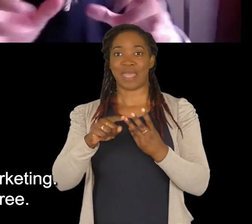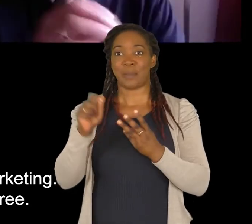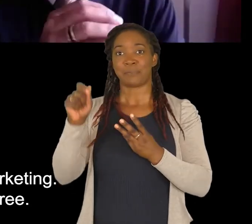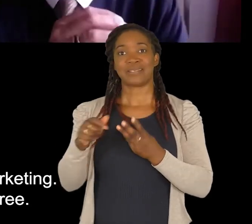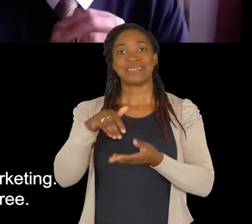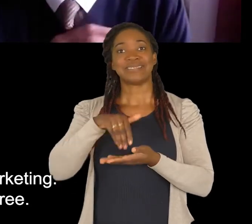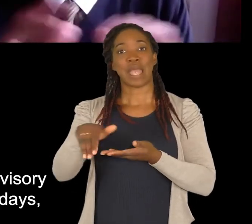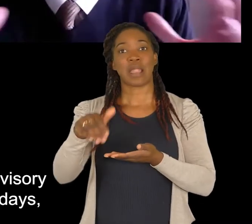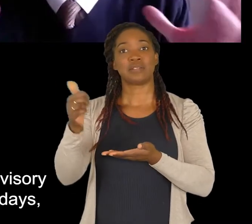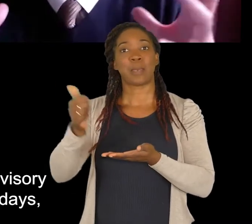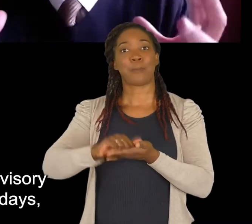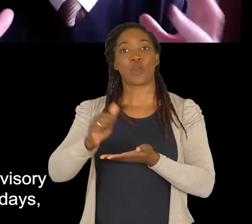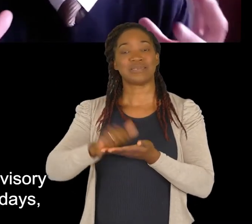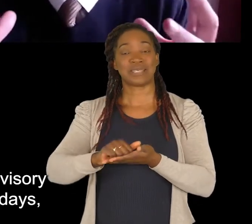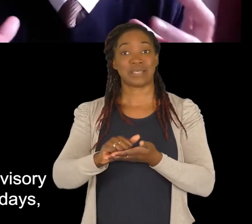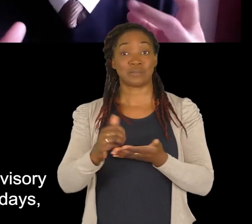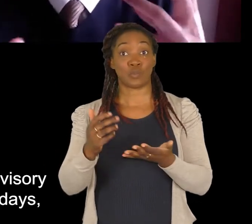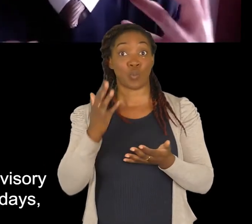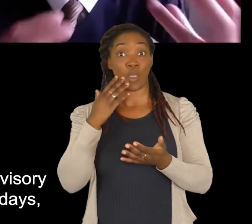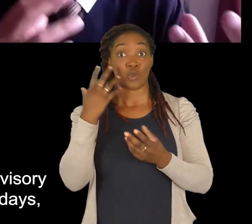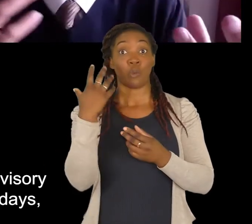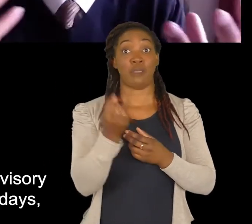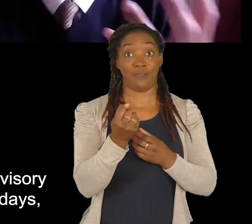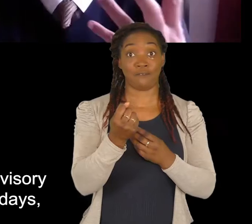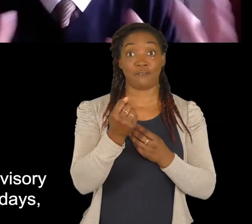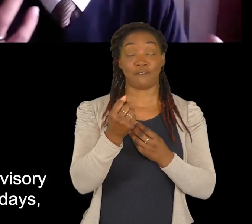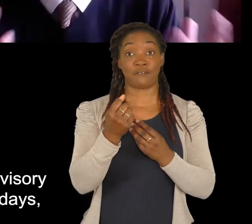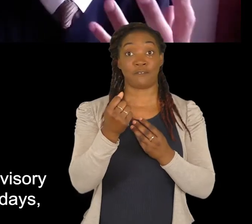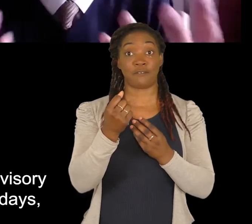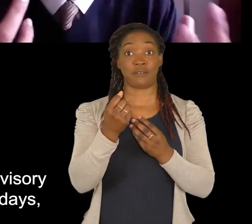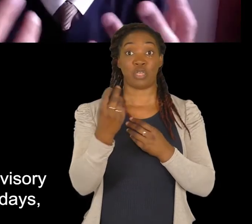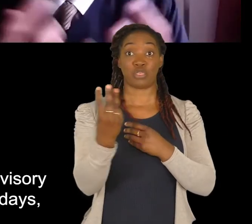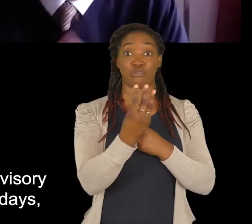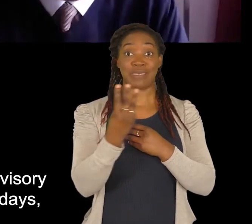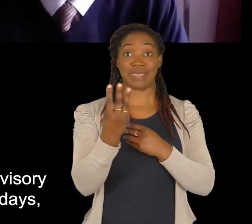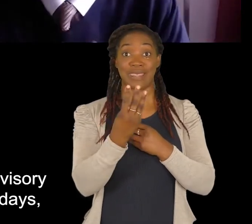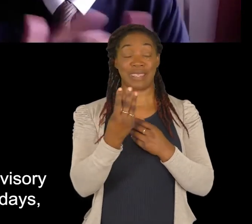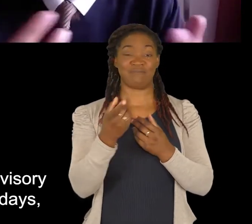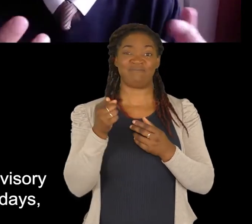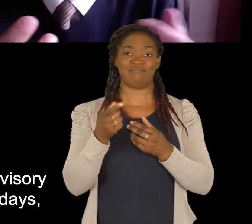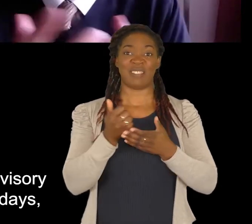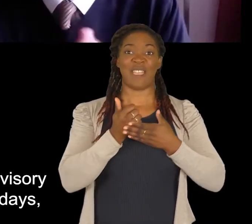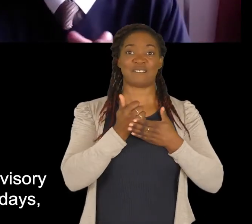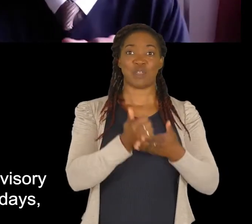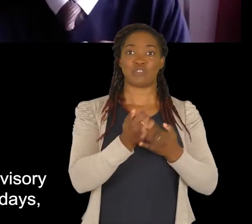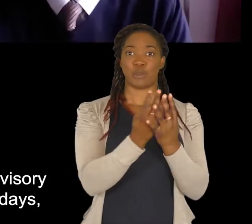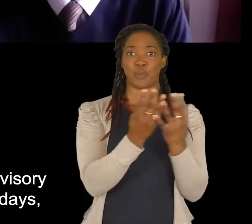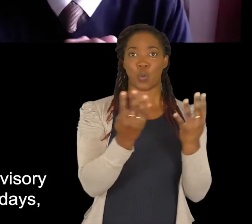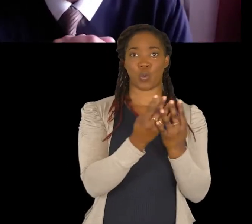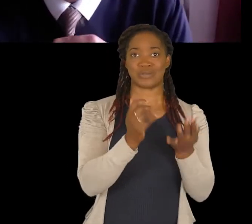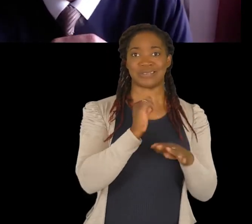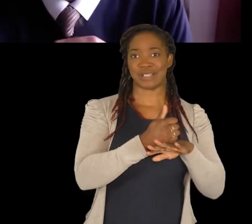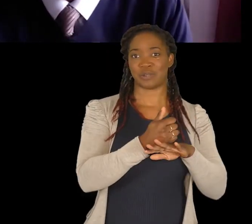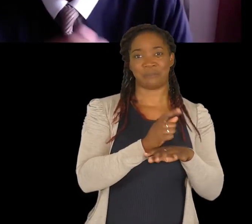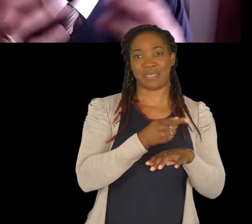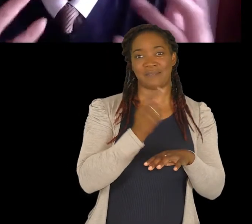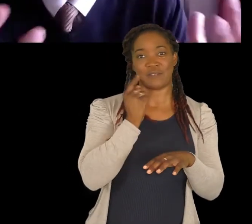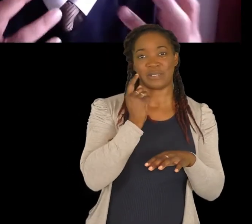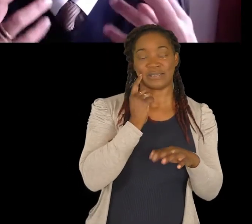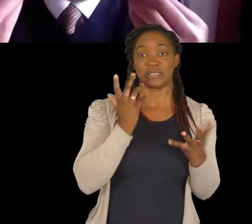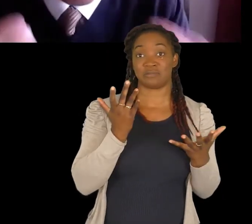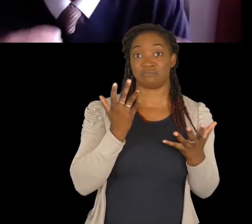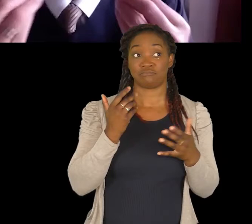need as a team of 3. The minute you've got that, and you've got sort of an advisory board set up, which again is very easy these days,